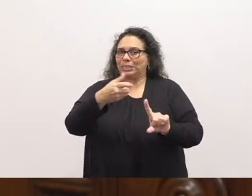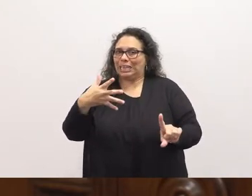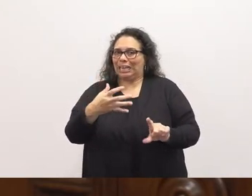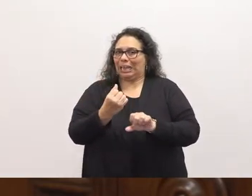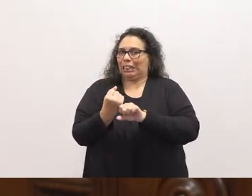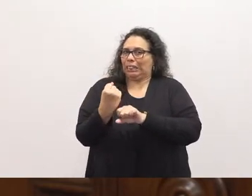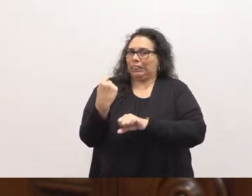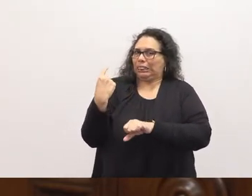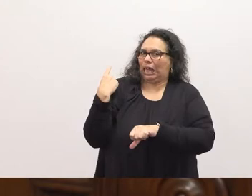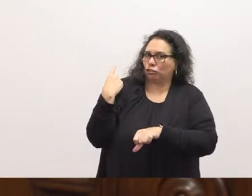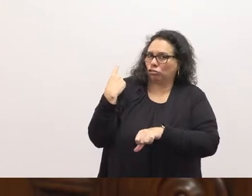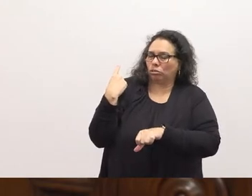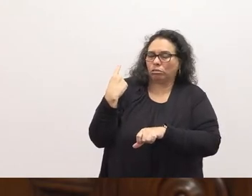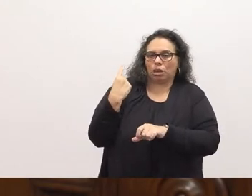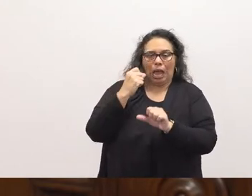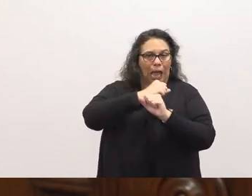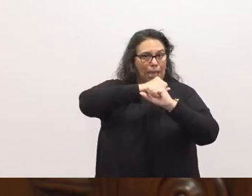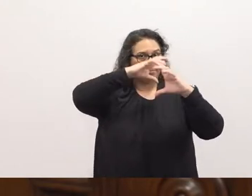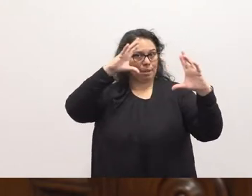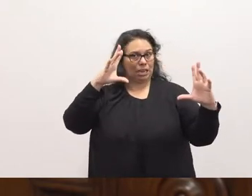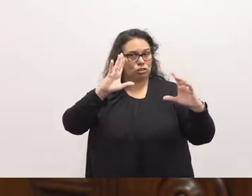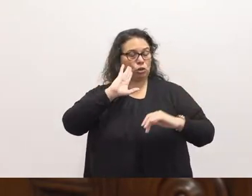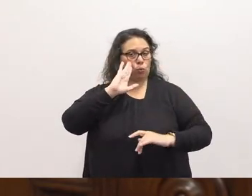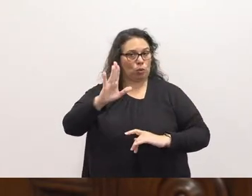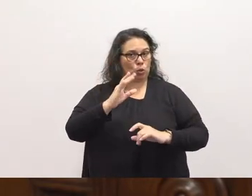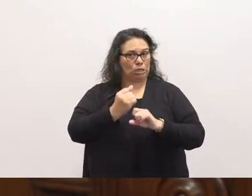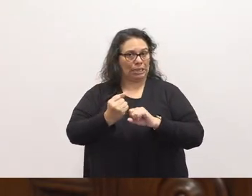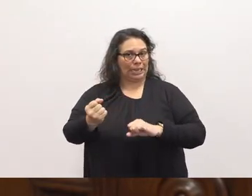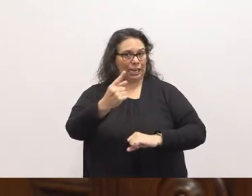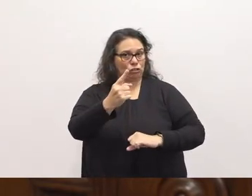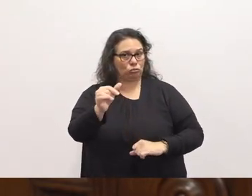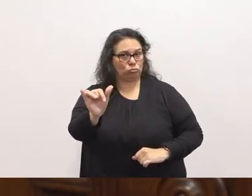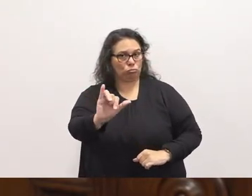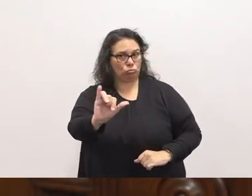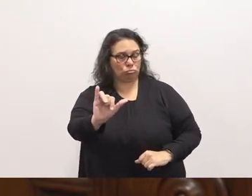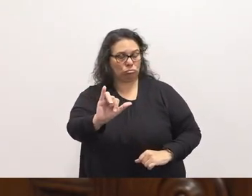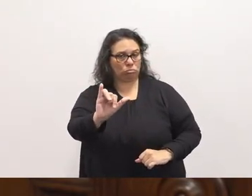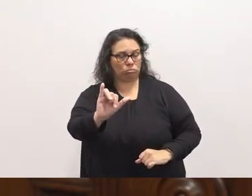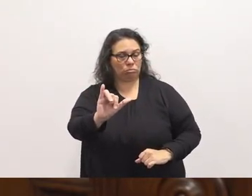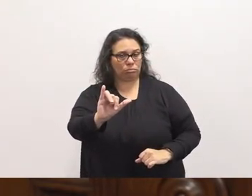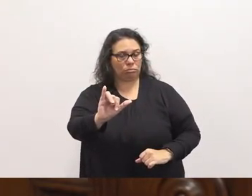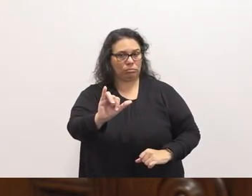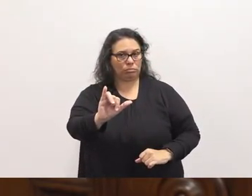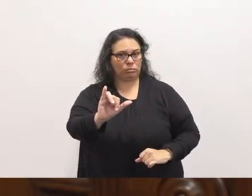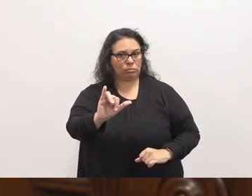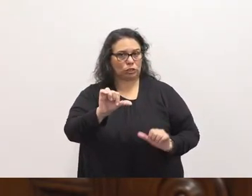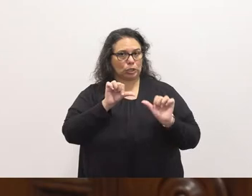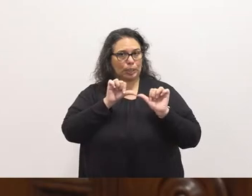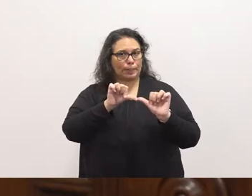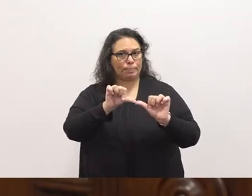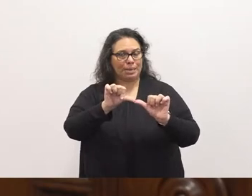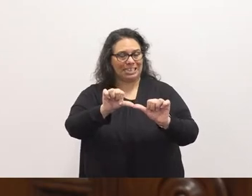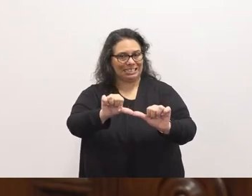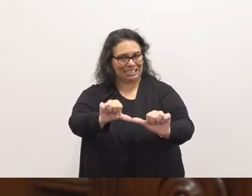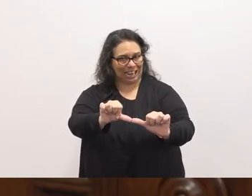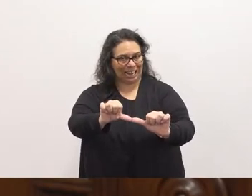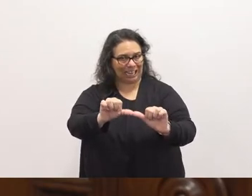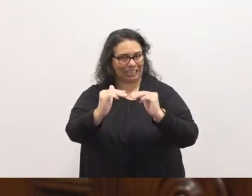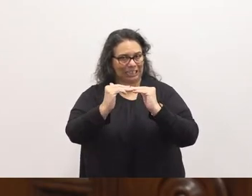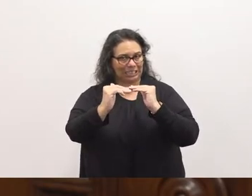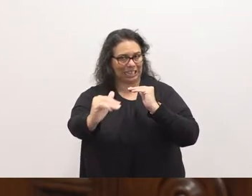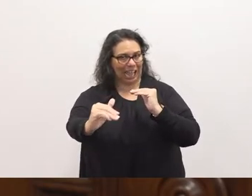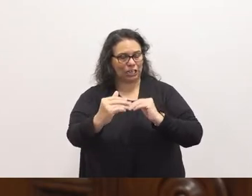last year, and I imagine we will extend it next year as well to maintain that status